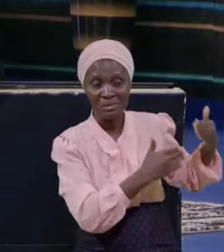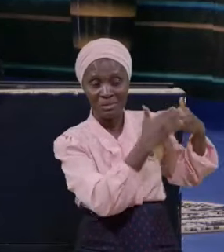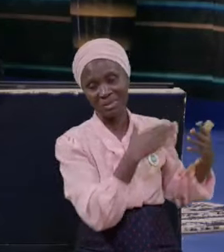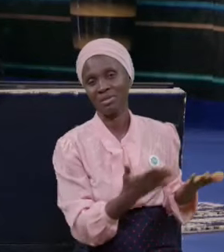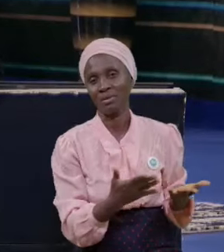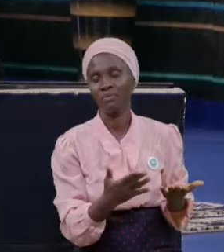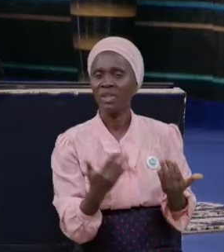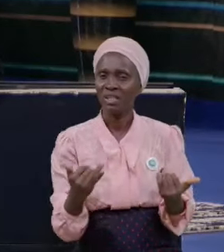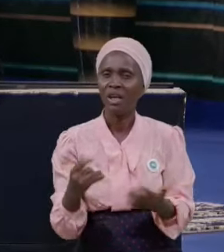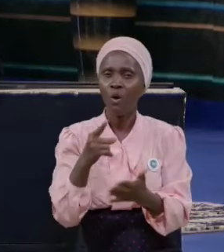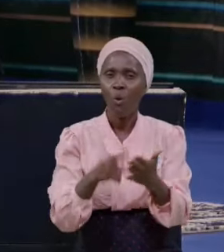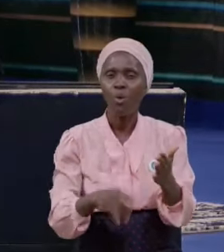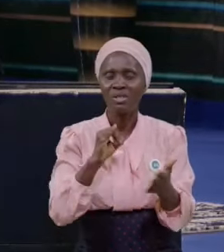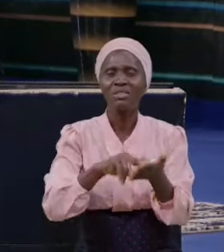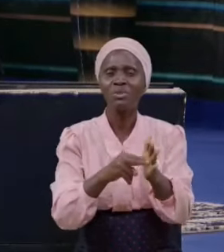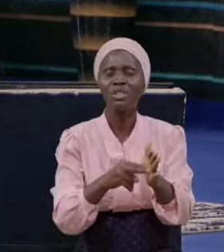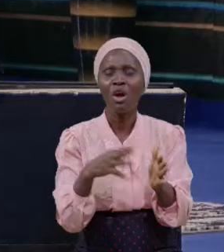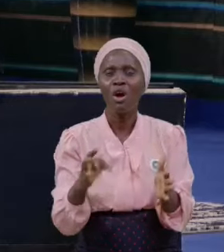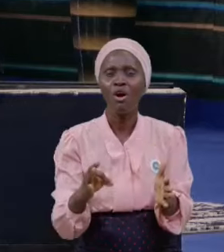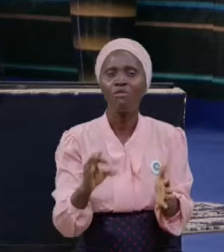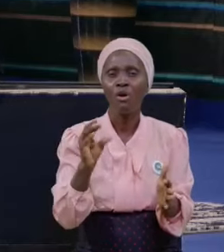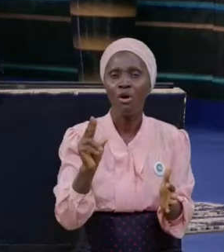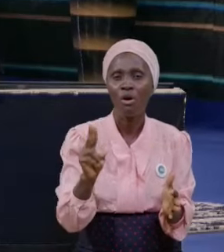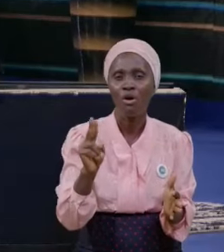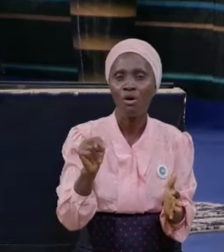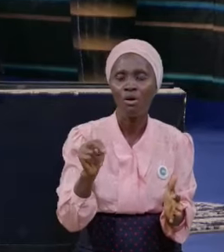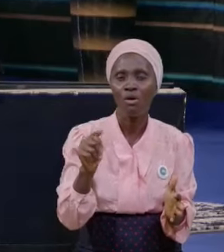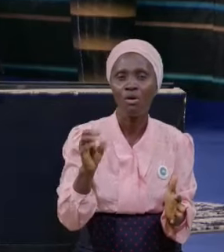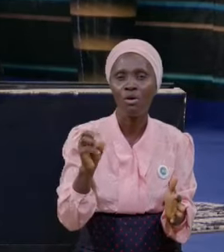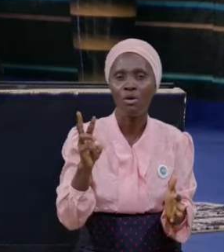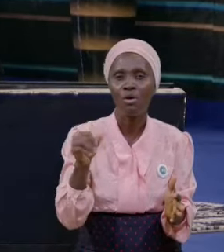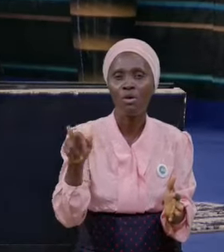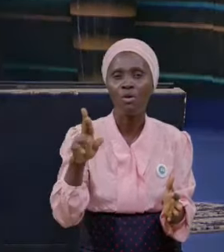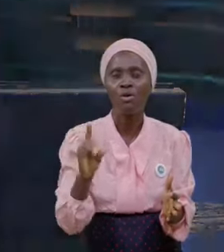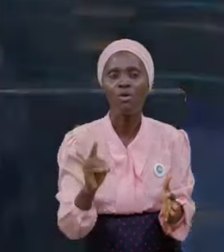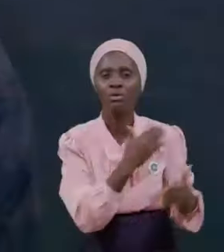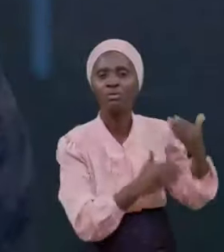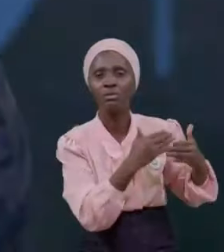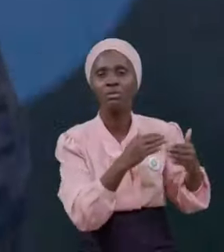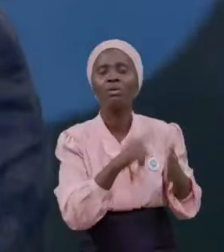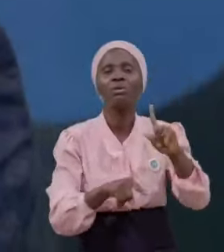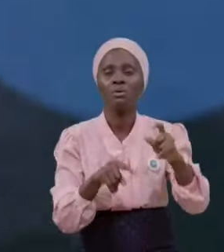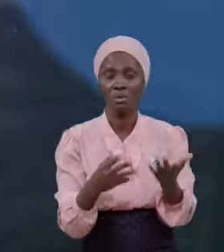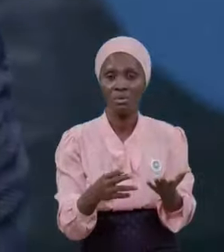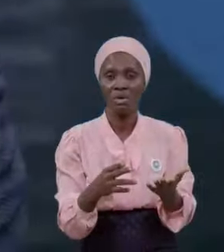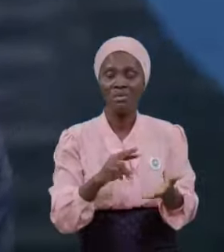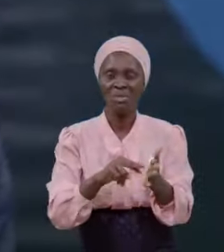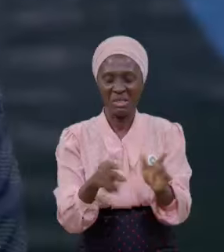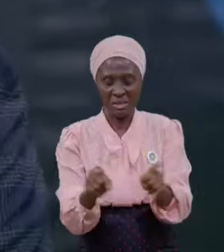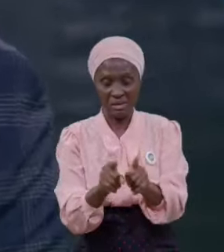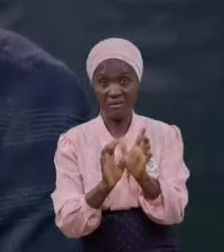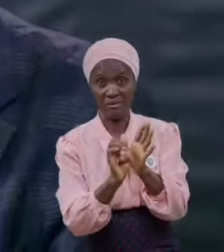Save yourself from there. Come out of there. A gang of, a group of